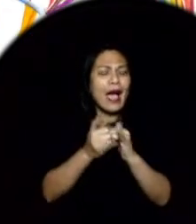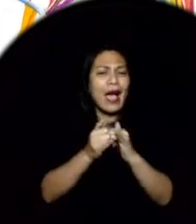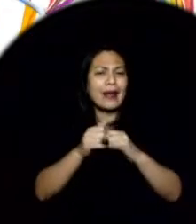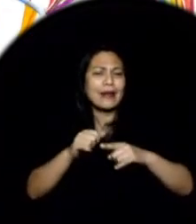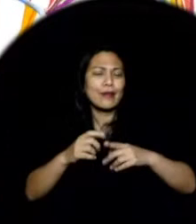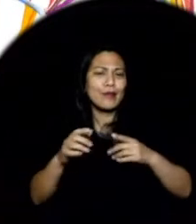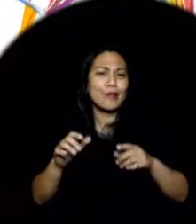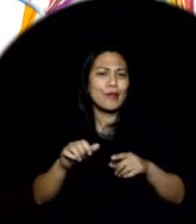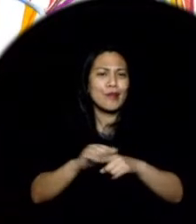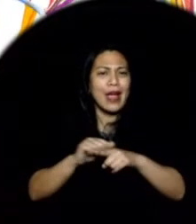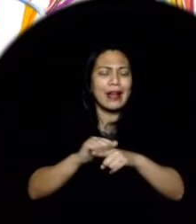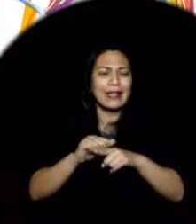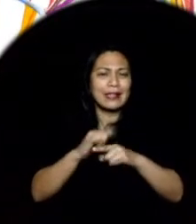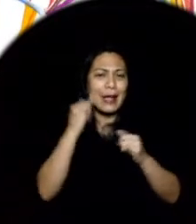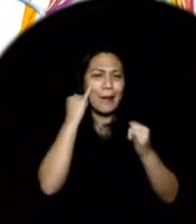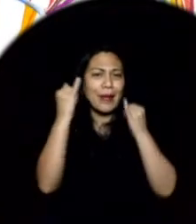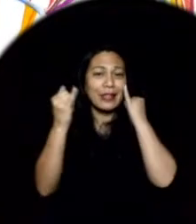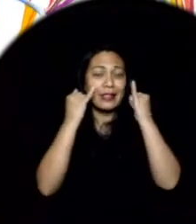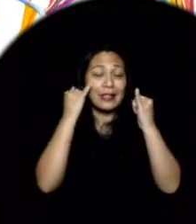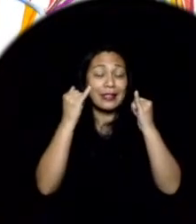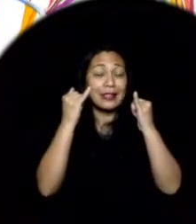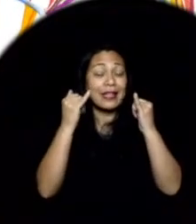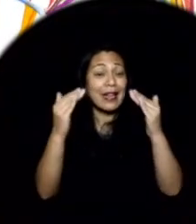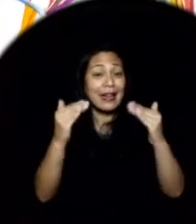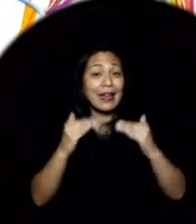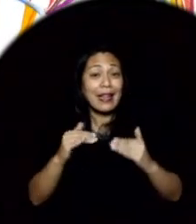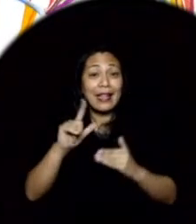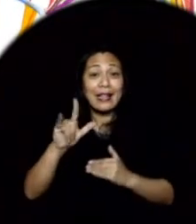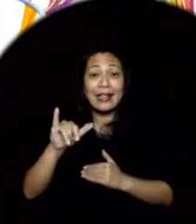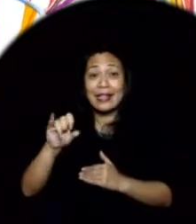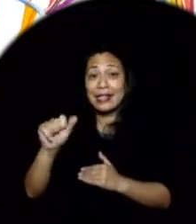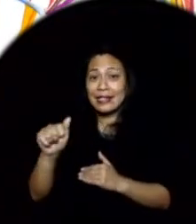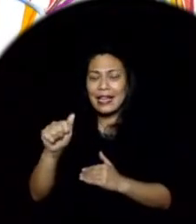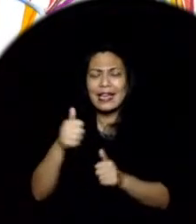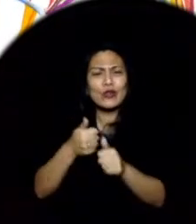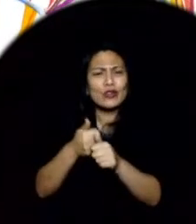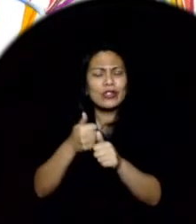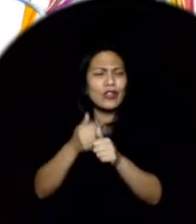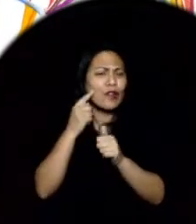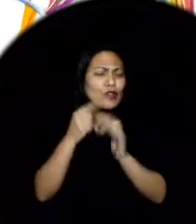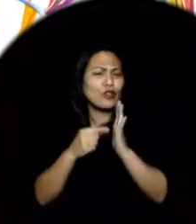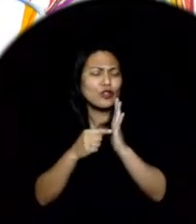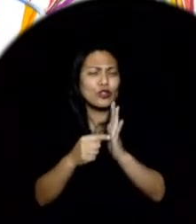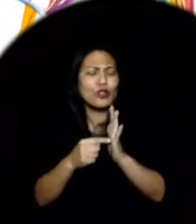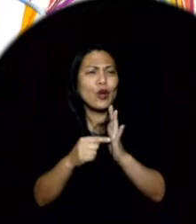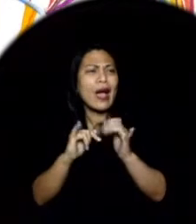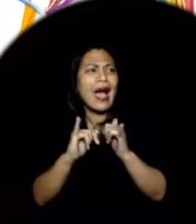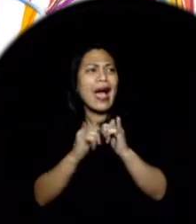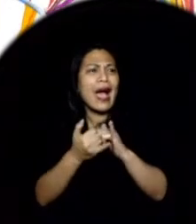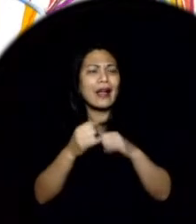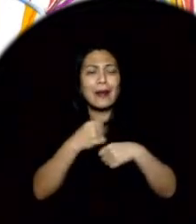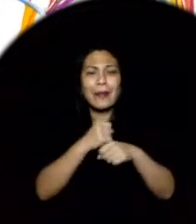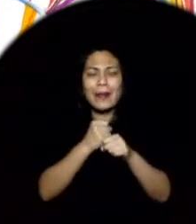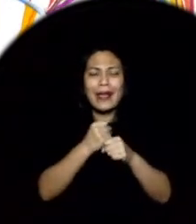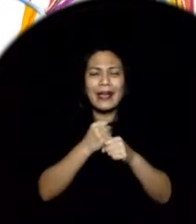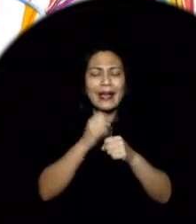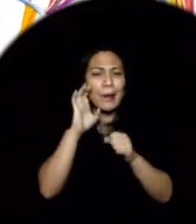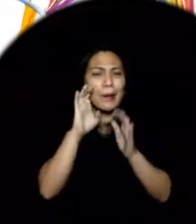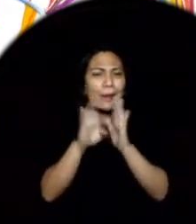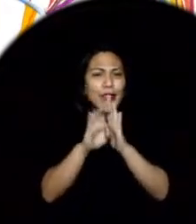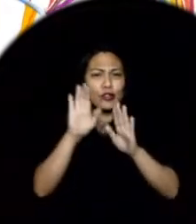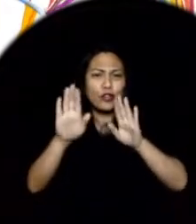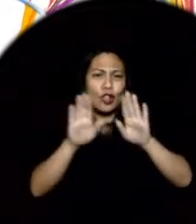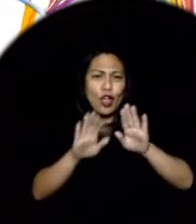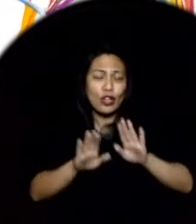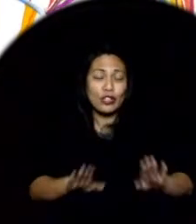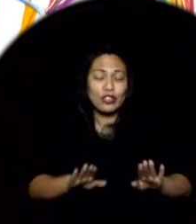our imaginations. Up next, we have Lisa Pijuan-Nomura, who is going to show us how to make a storytelling collage